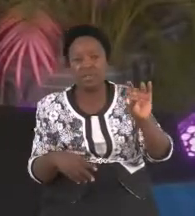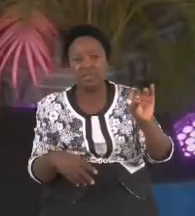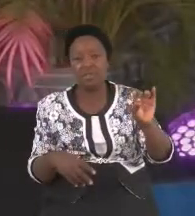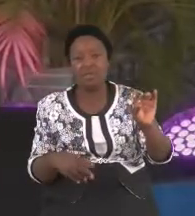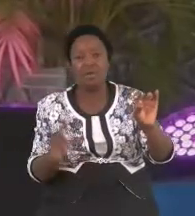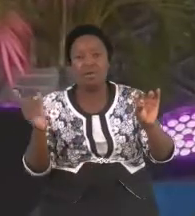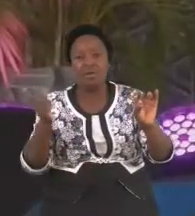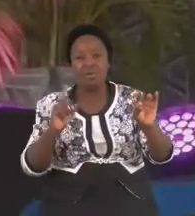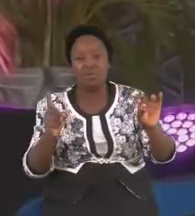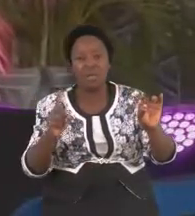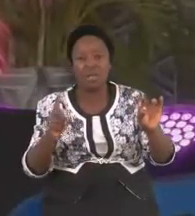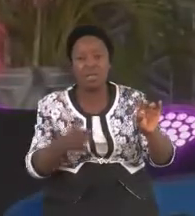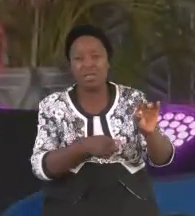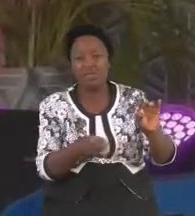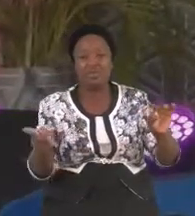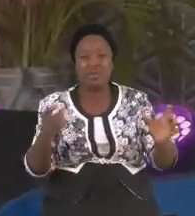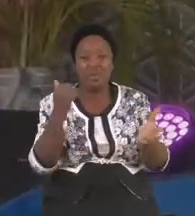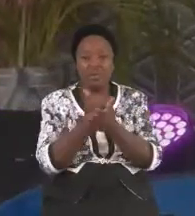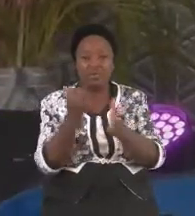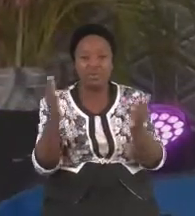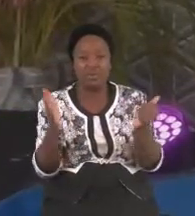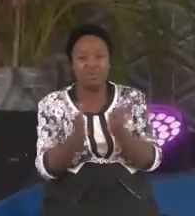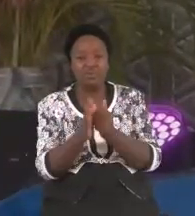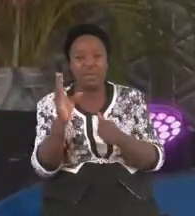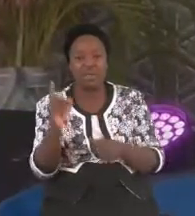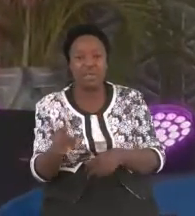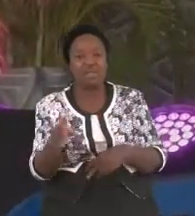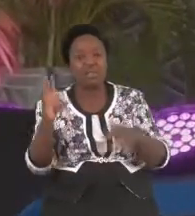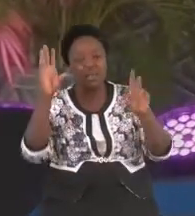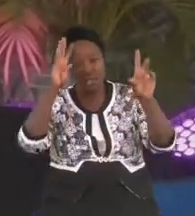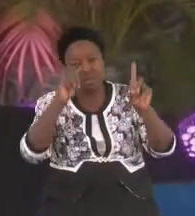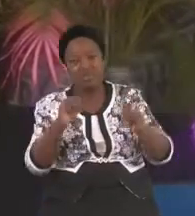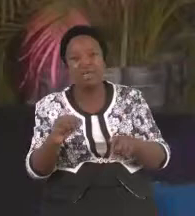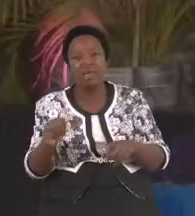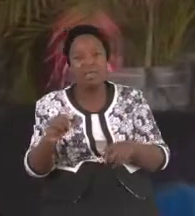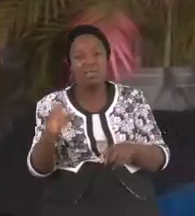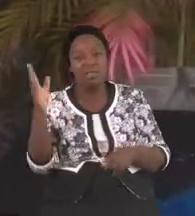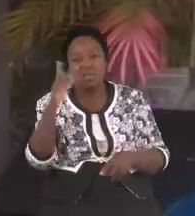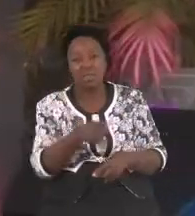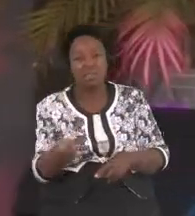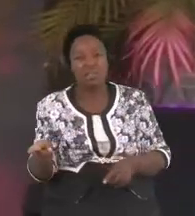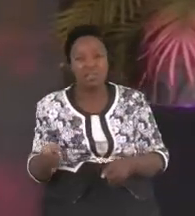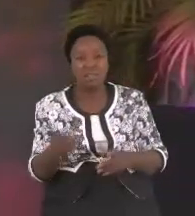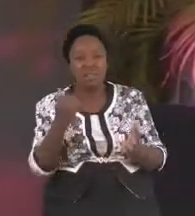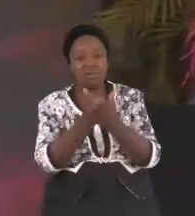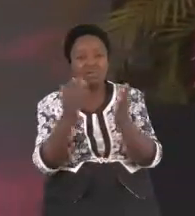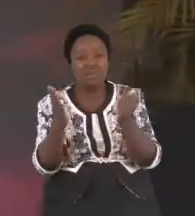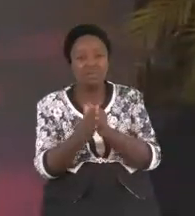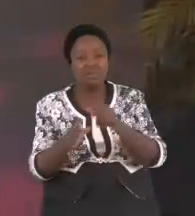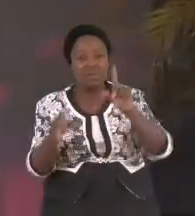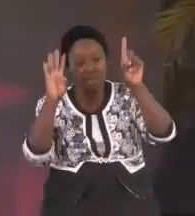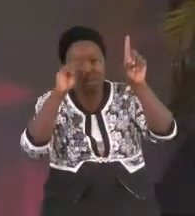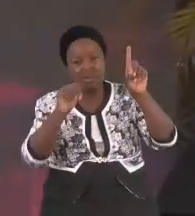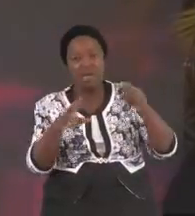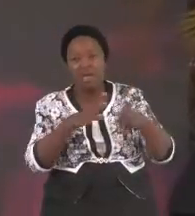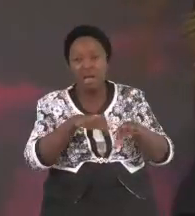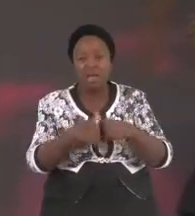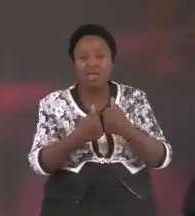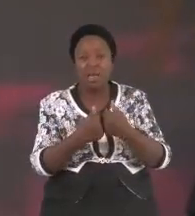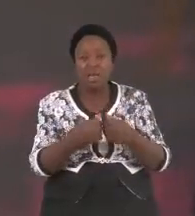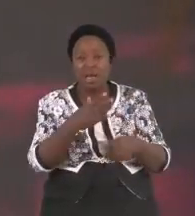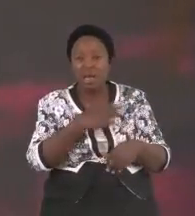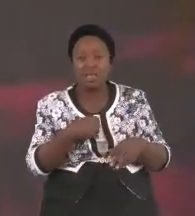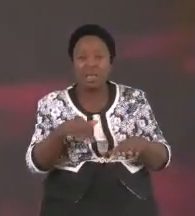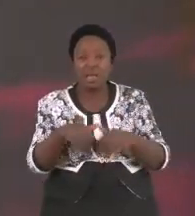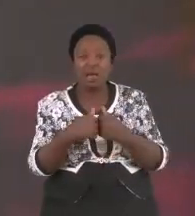they crucified him. They crucified him. How did they crucify him when there